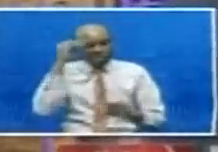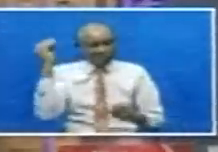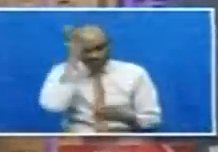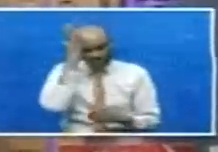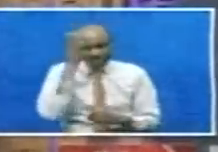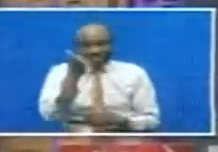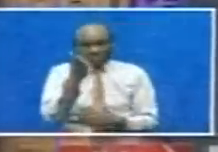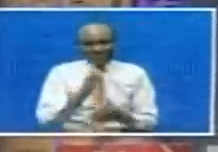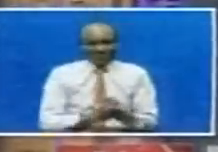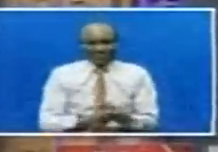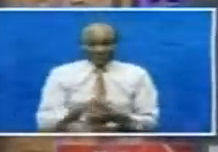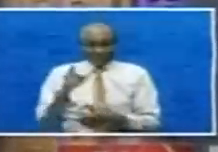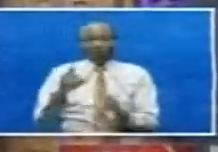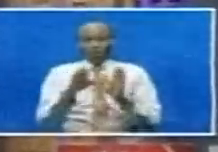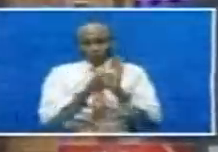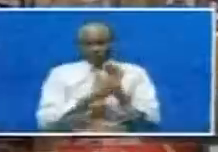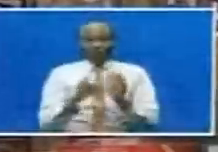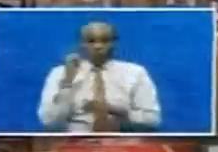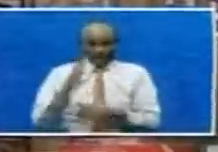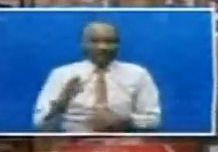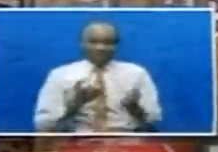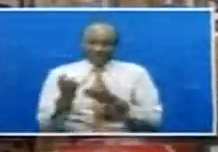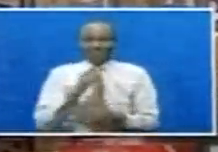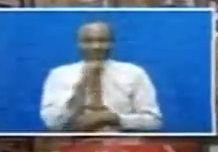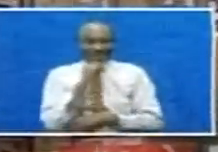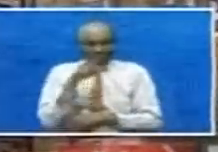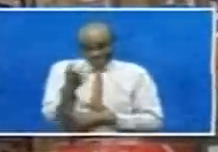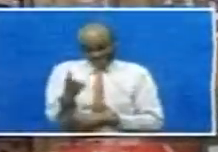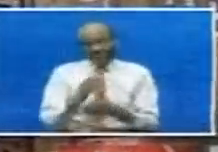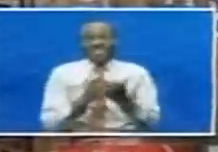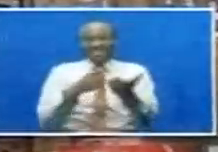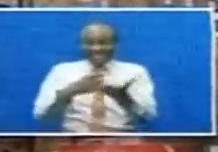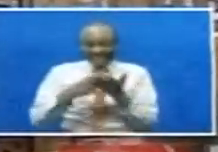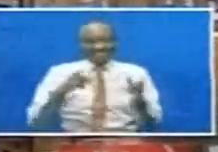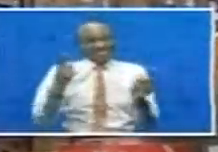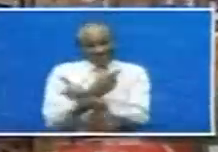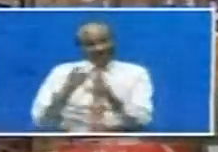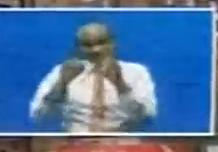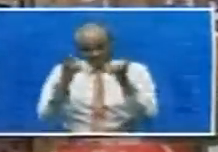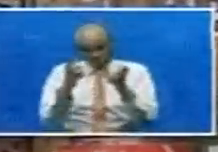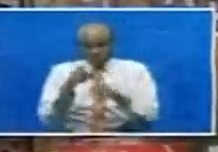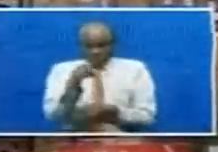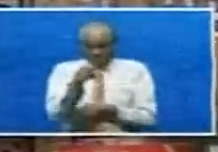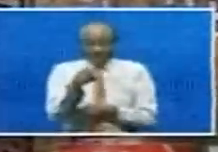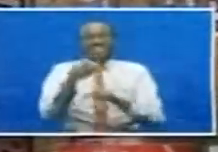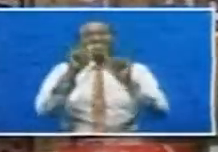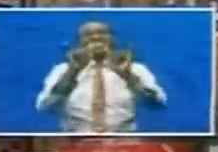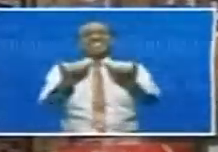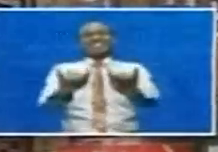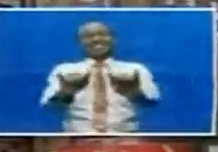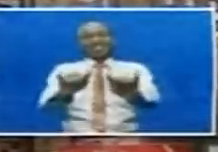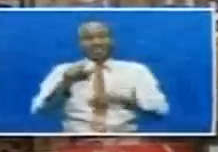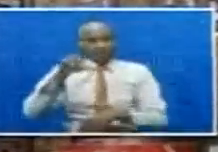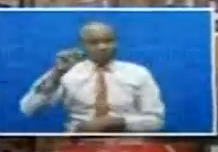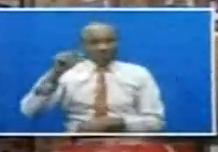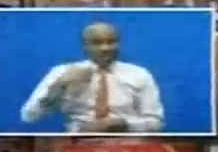Kabage is a constitutional lawyer and businessman. We're going to be discussing all these issues in the coming hour. Sit back. Our Twitter